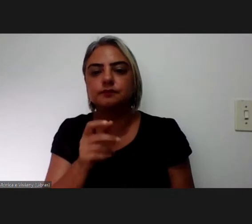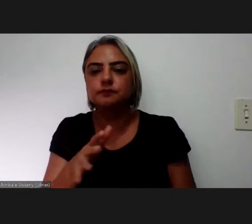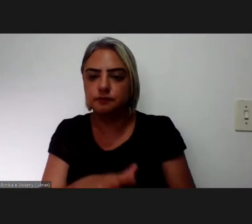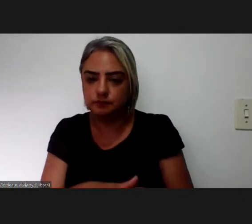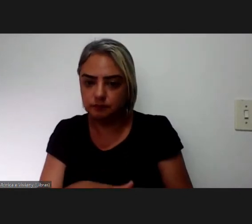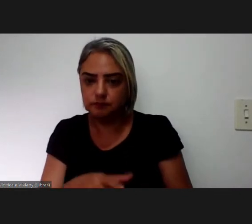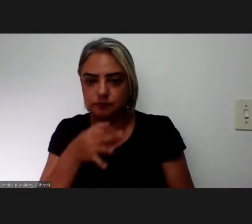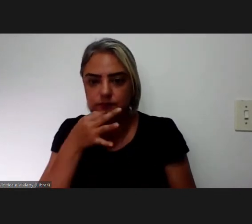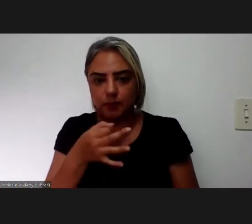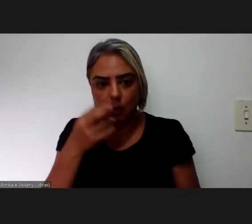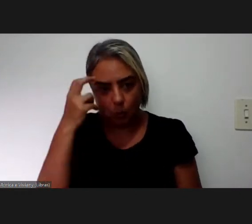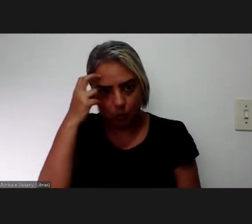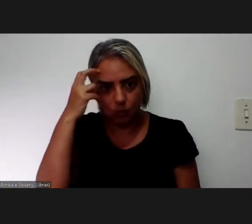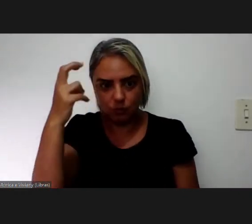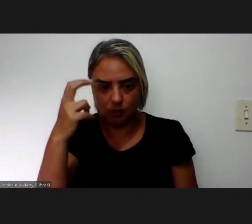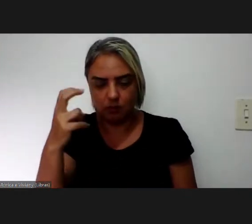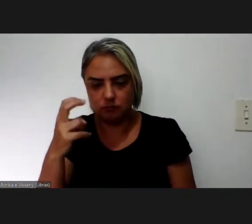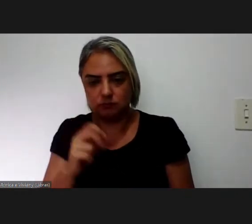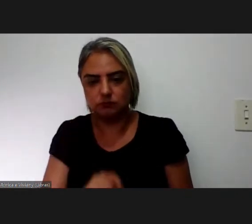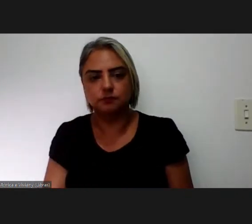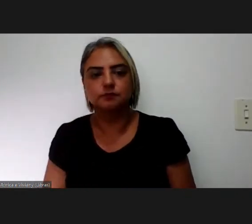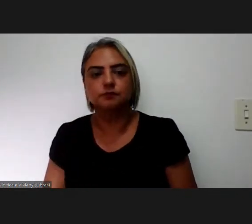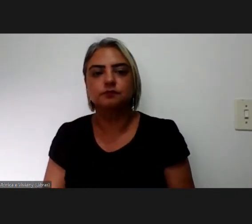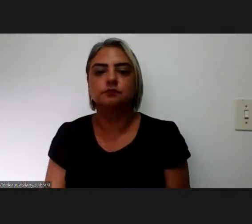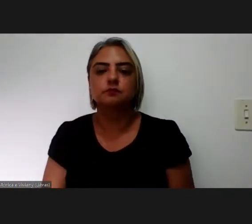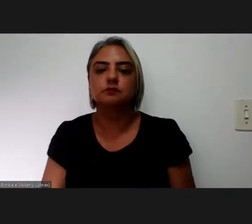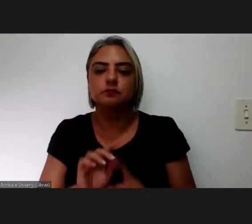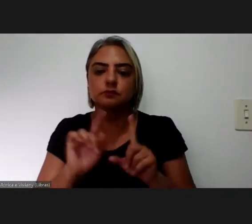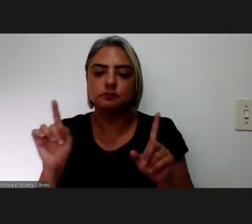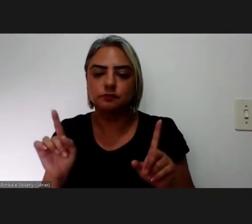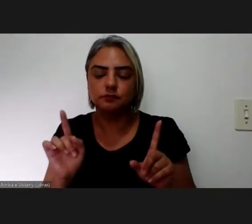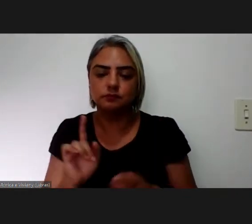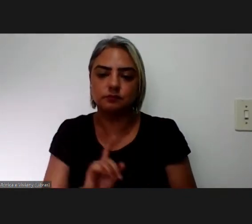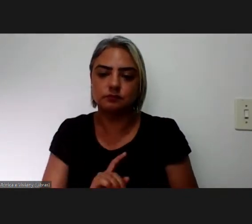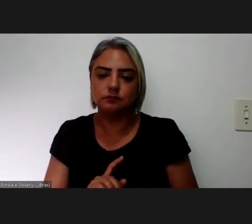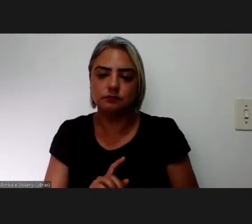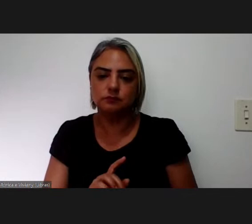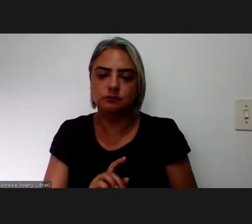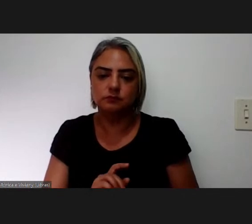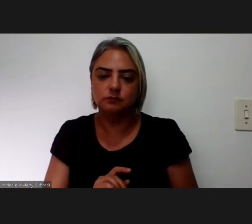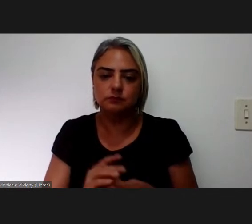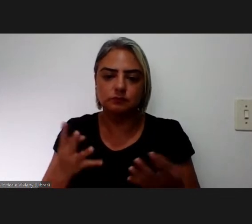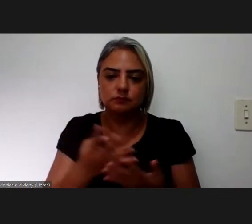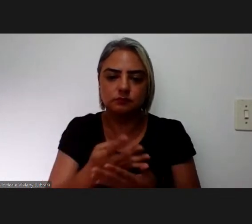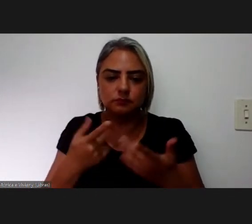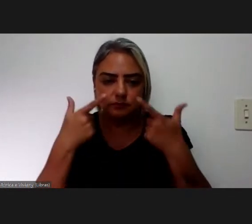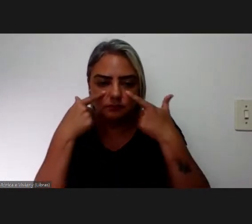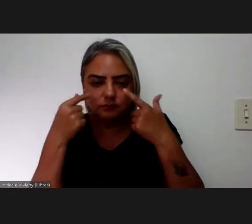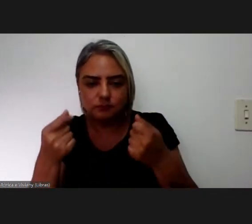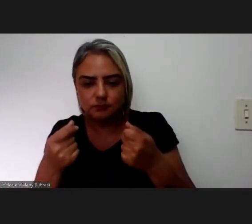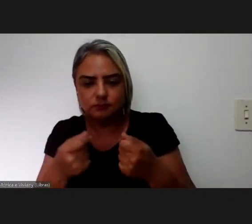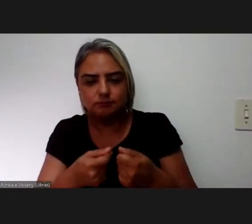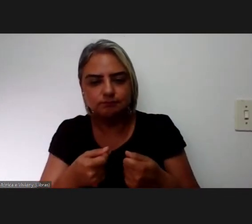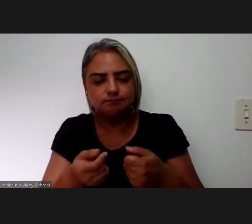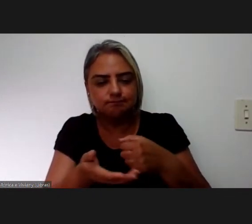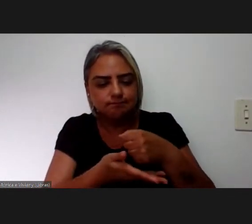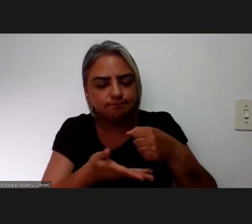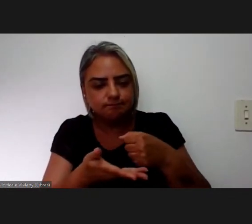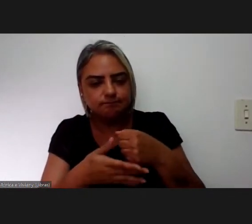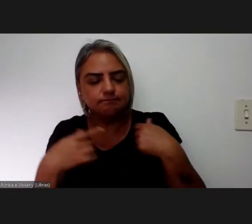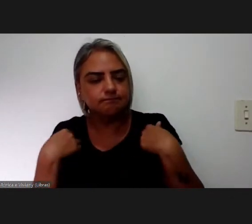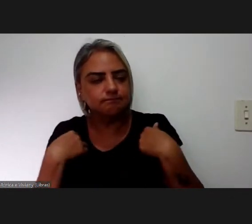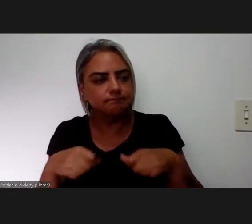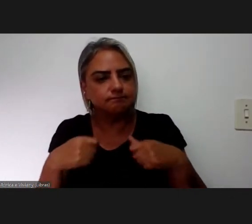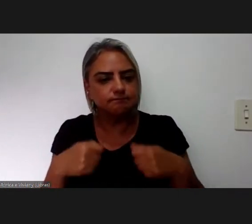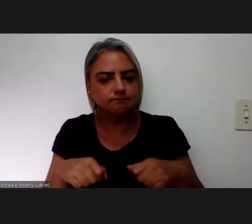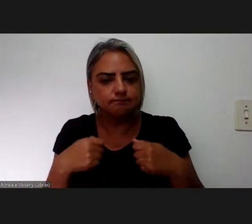habits from food, include cultural aspects. But the network of primary